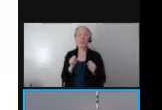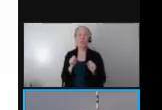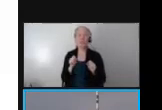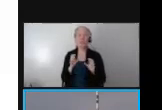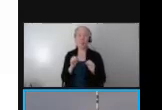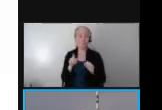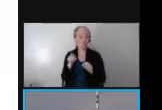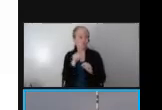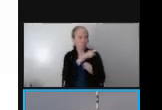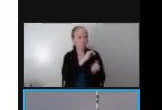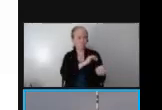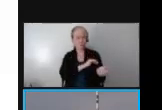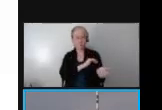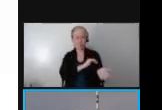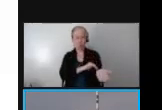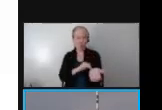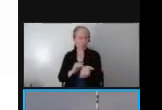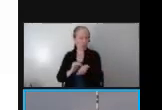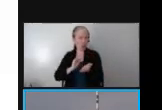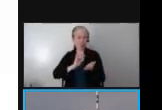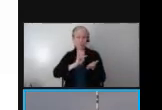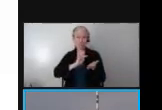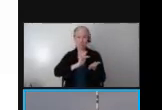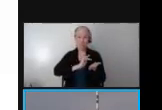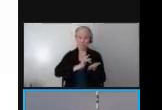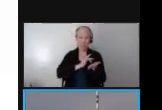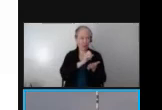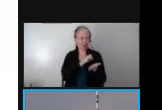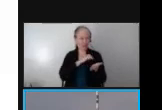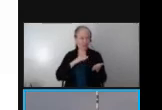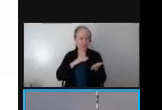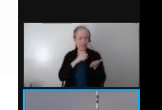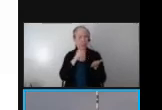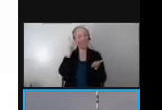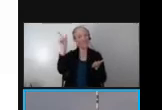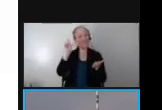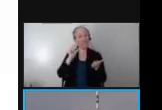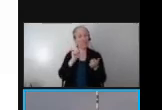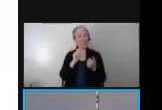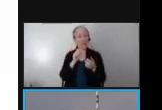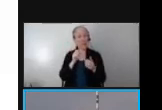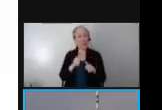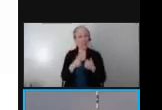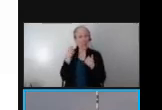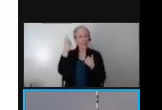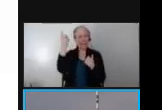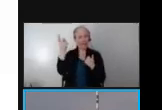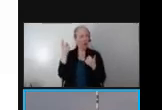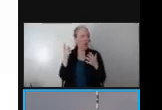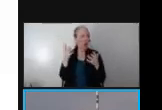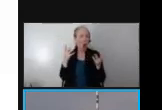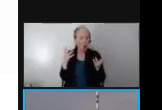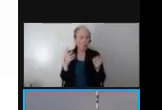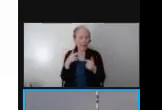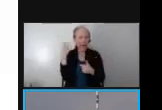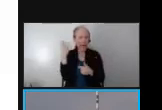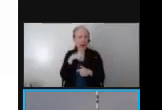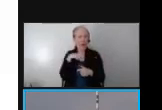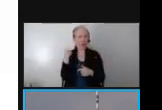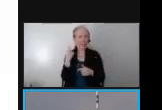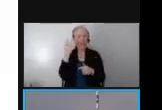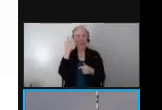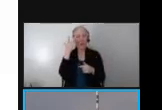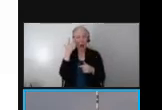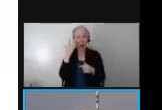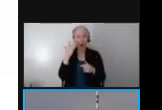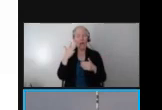physicians out there and medical personnel, I think just being in space itself is a risk. You get this massive fluid shift towards the head and sort of more